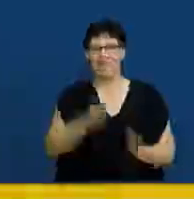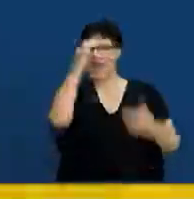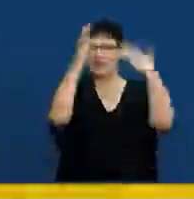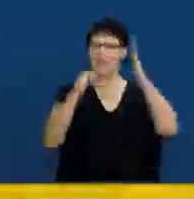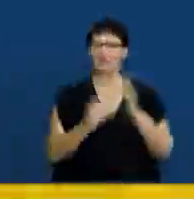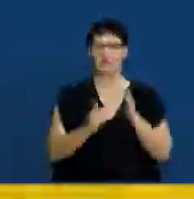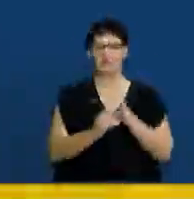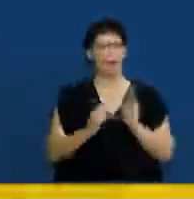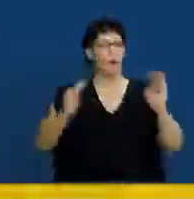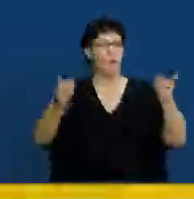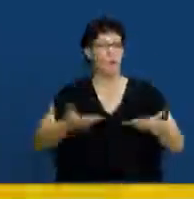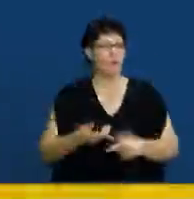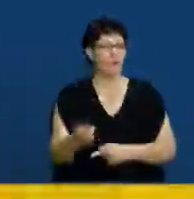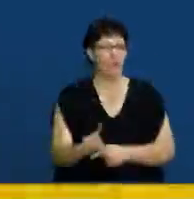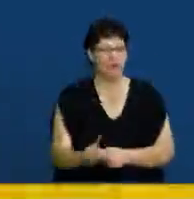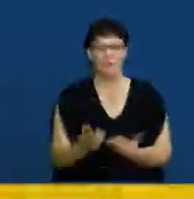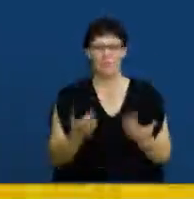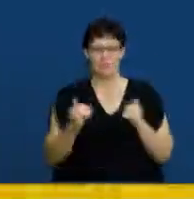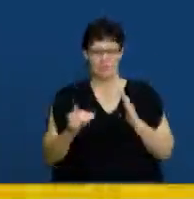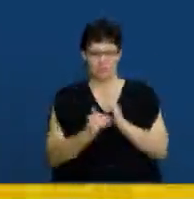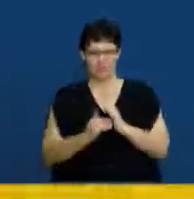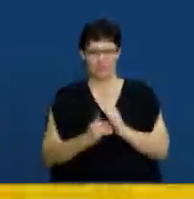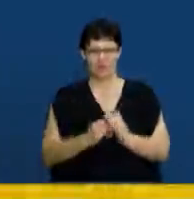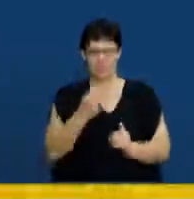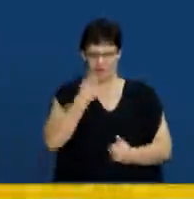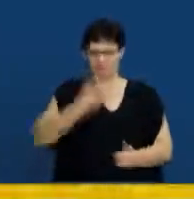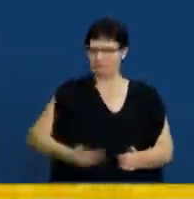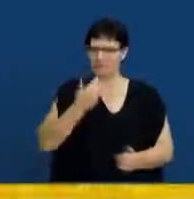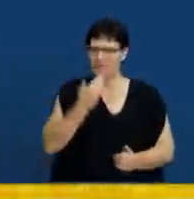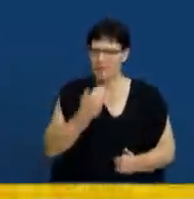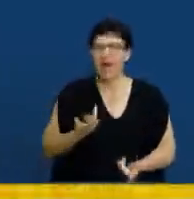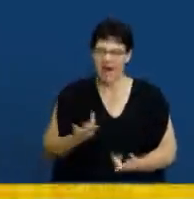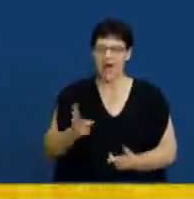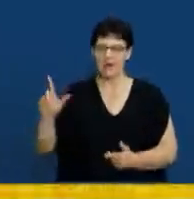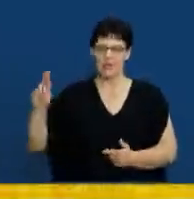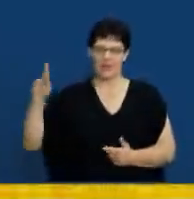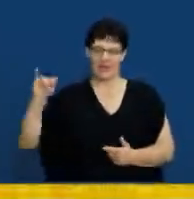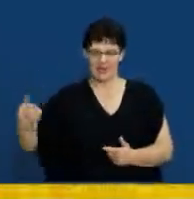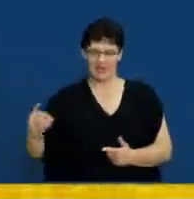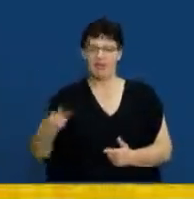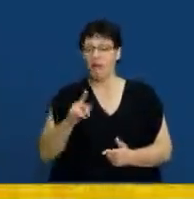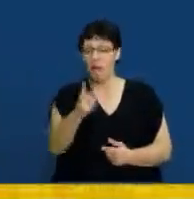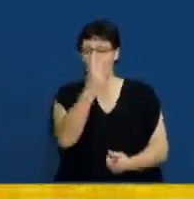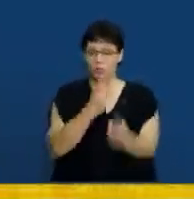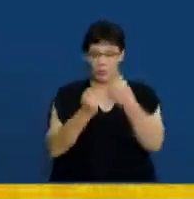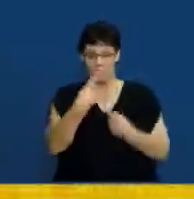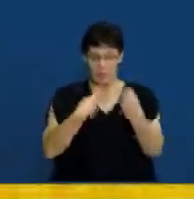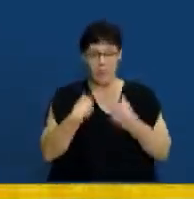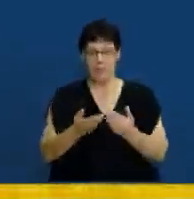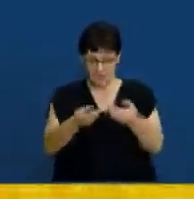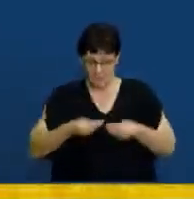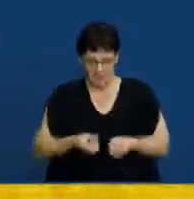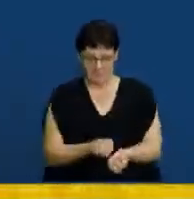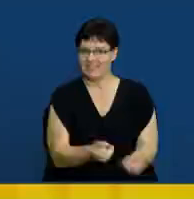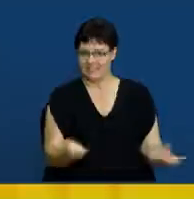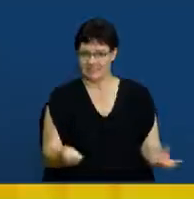Hello Matrix and welcome to Was a Matrix. My name is Looney and I'll be assisting you to get all of your questions through to us.